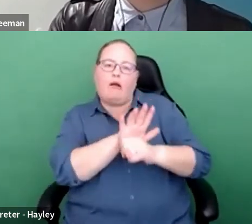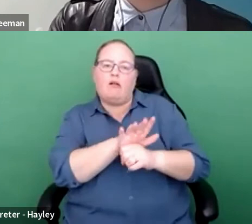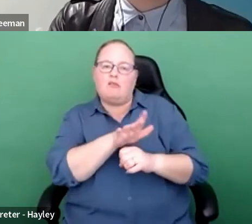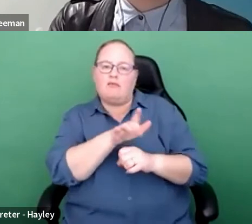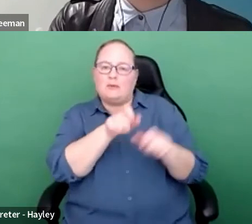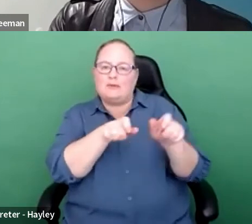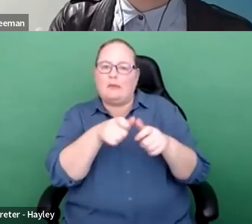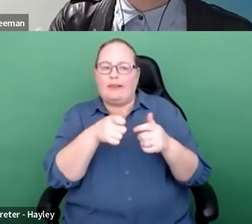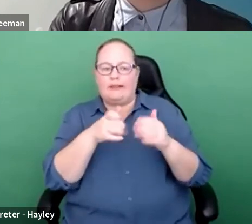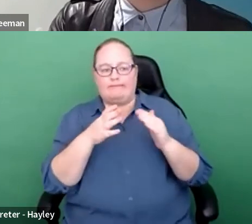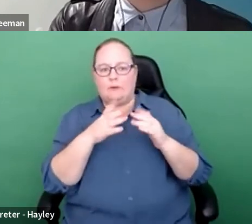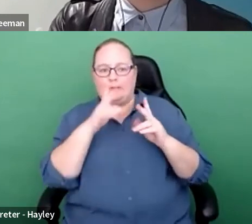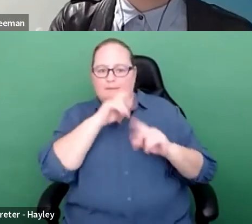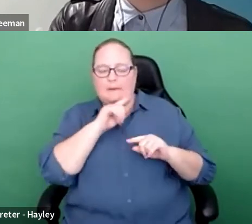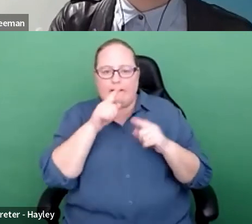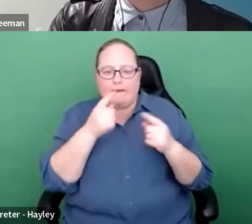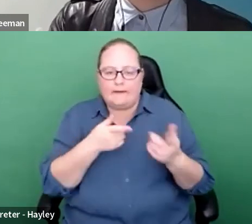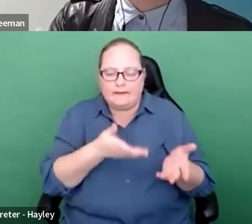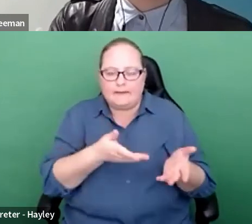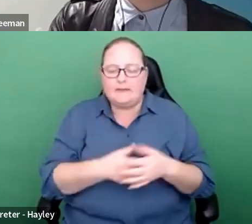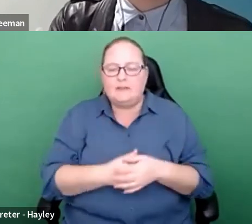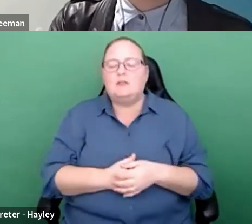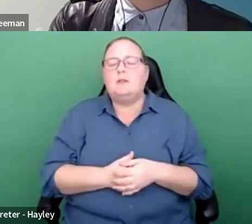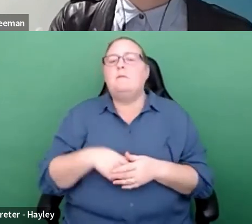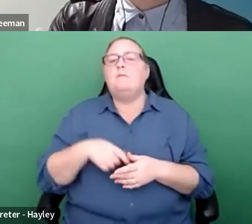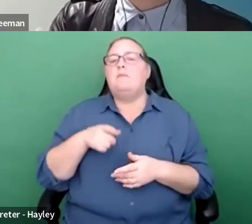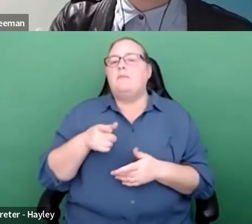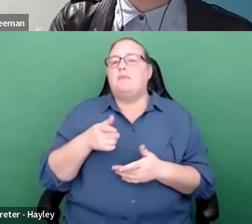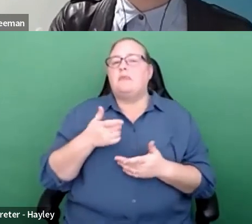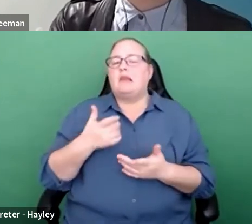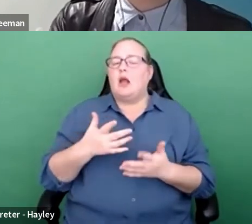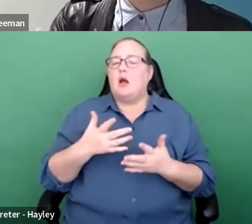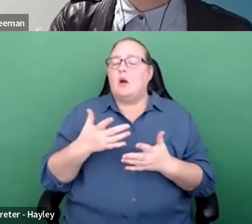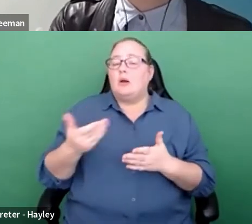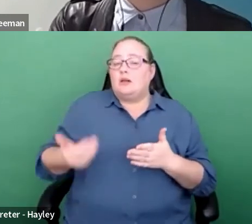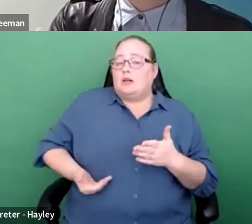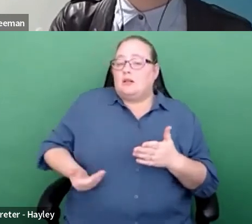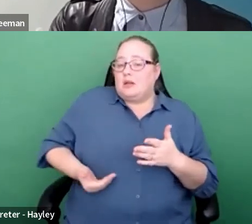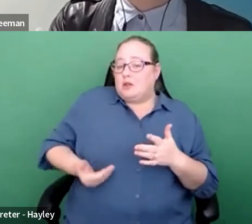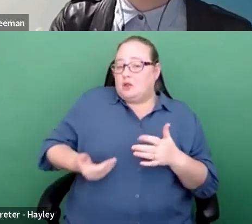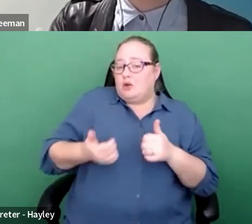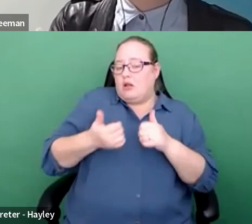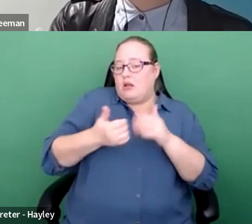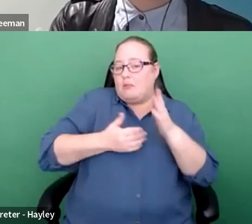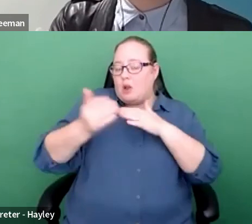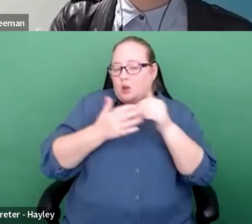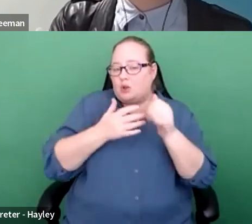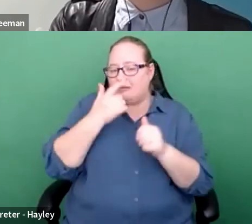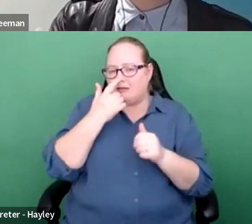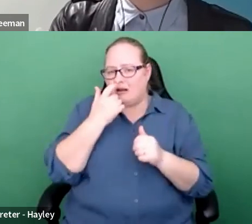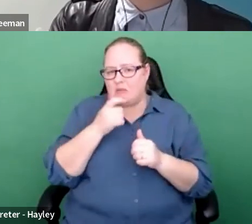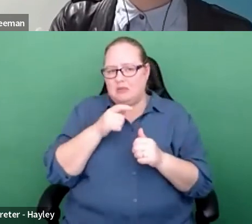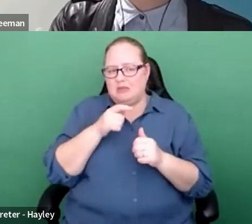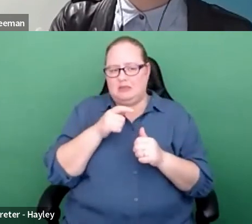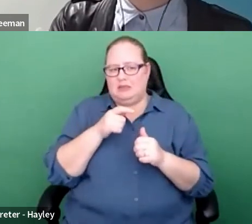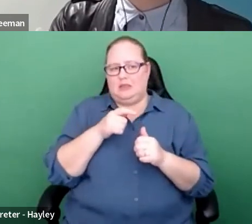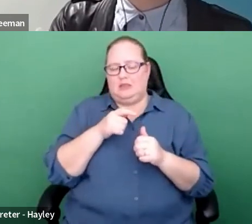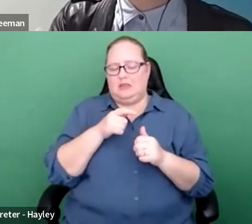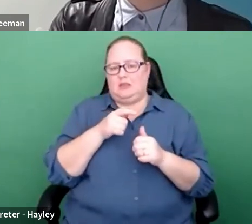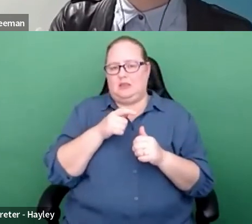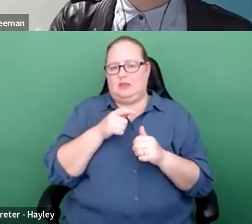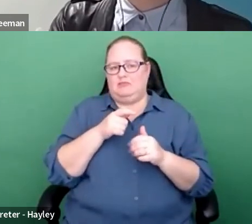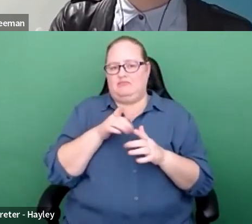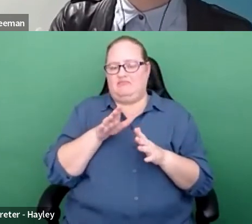well, right? Like where now only like commercial buildings can even be squatted, and if you go into a residential building, like it's just